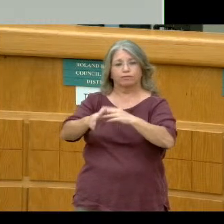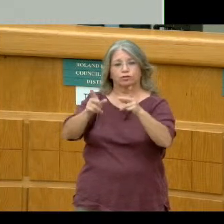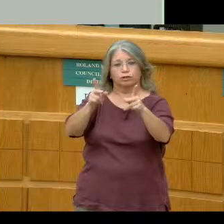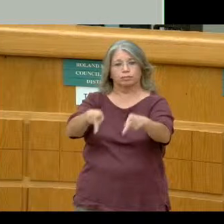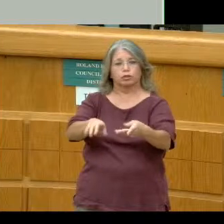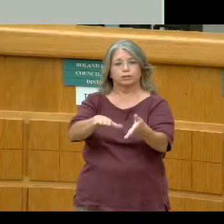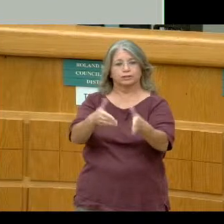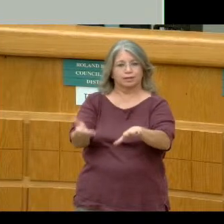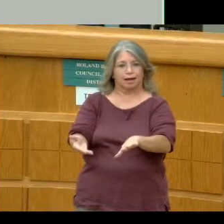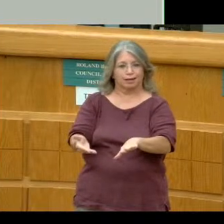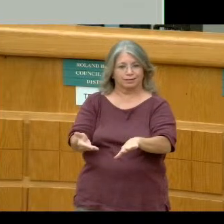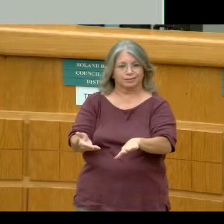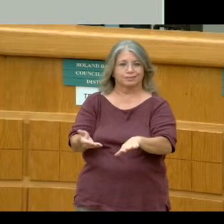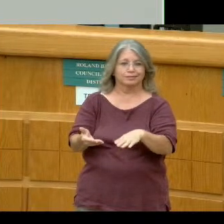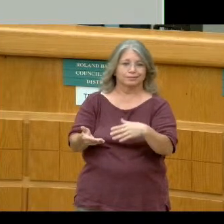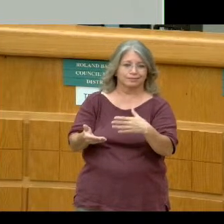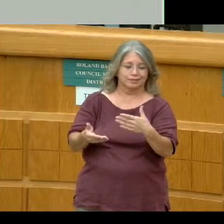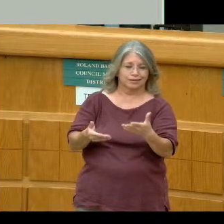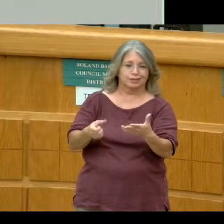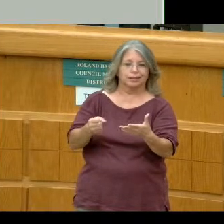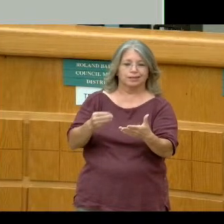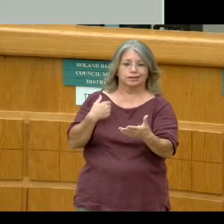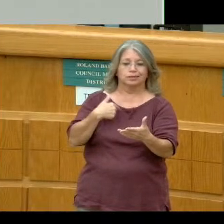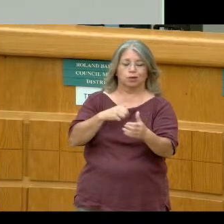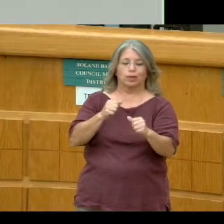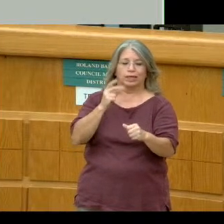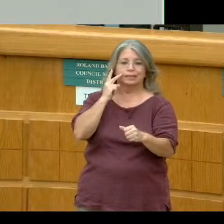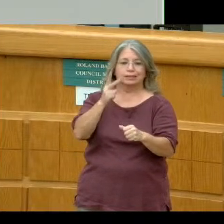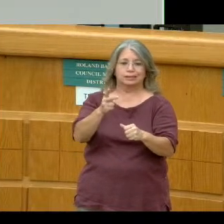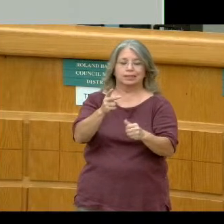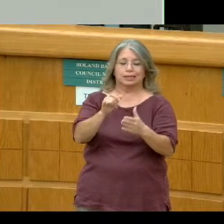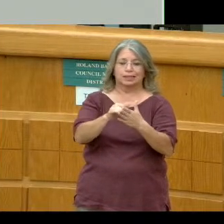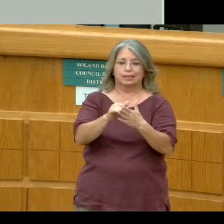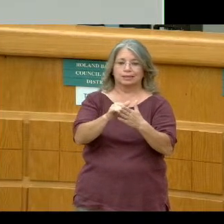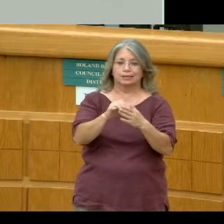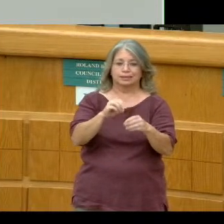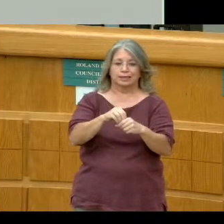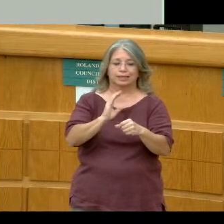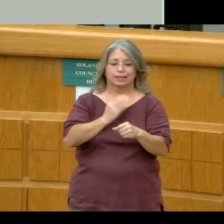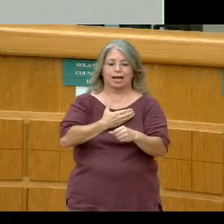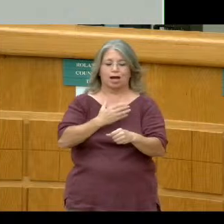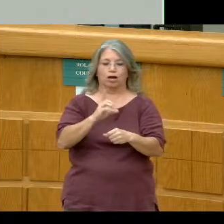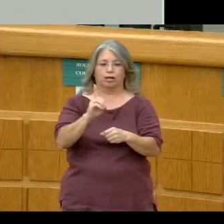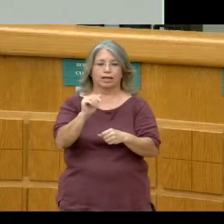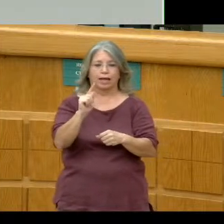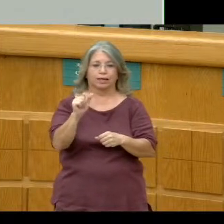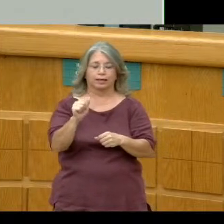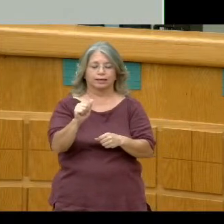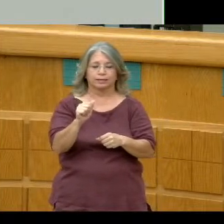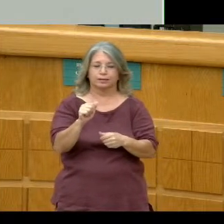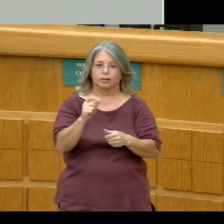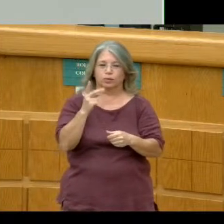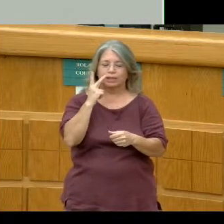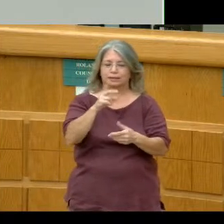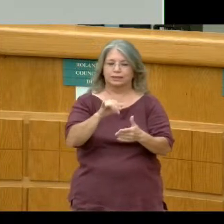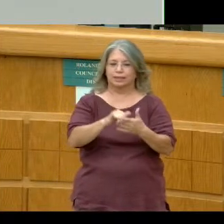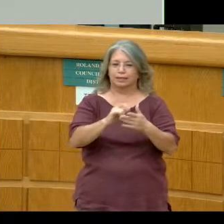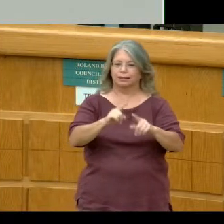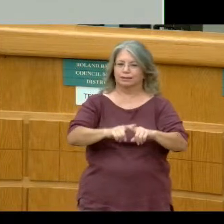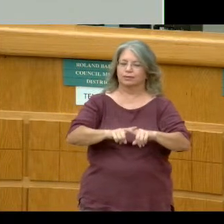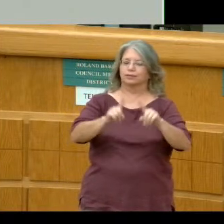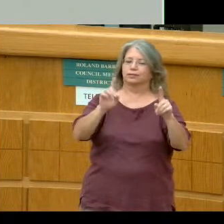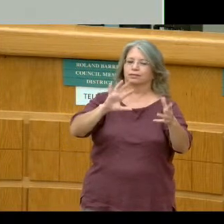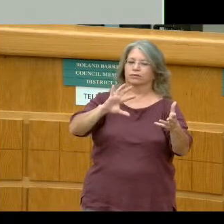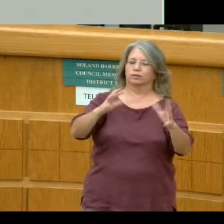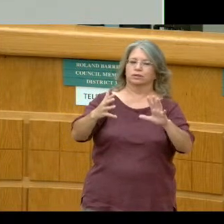there. And because of that, and we can clearly see this in the data, and I'll show you in the next graph, you don't have to trust me. This is why we're doing